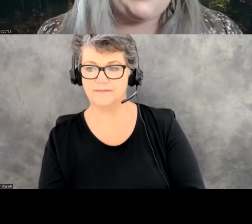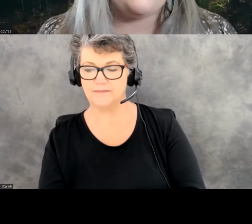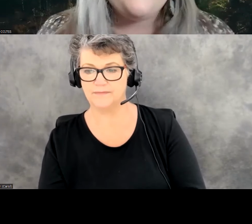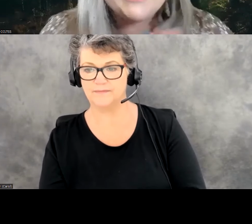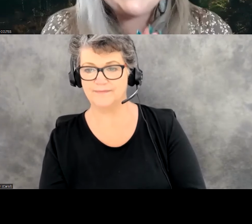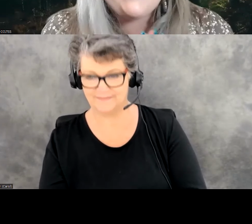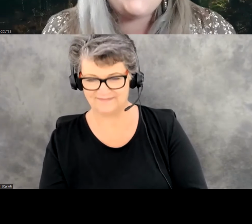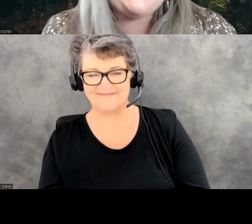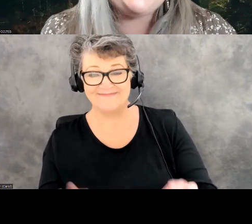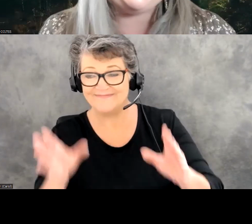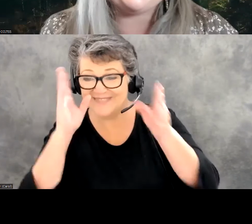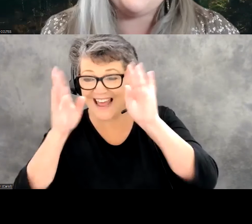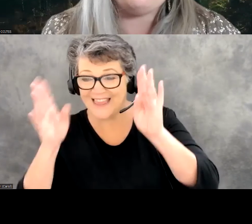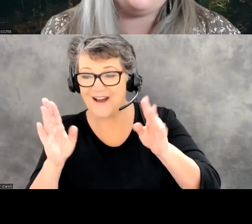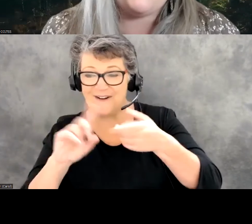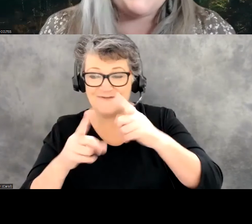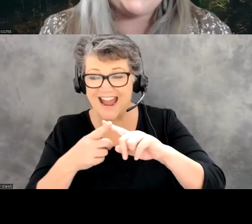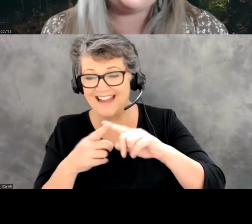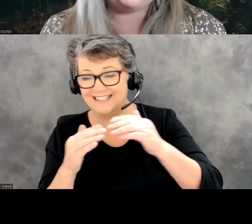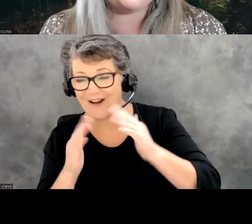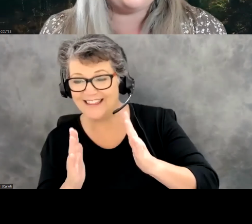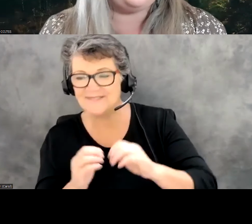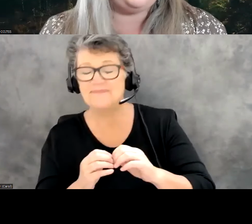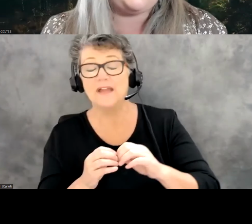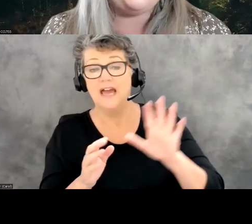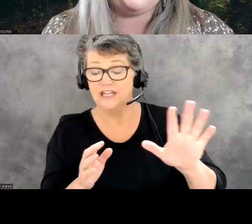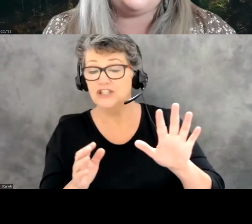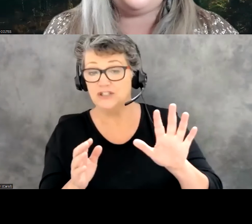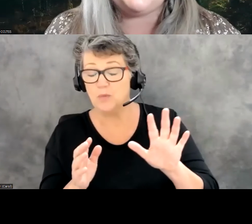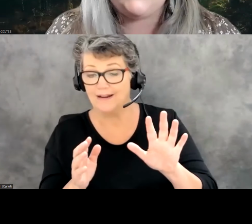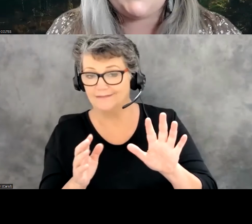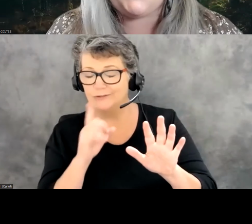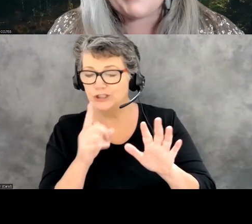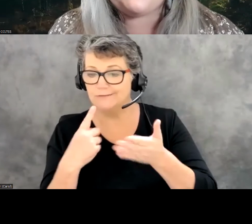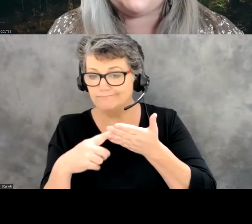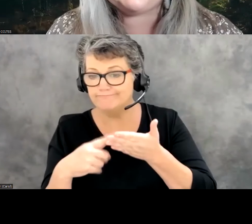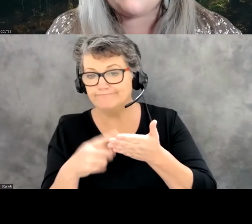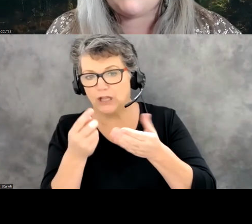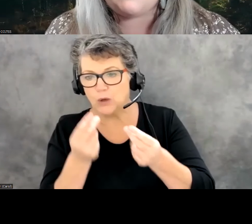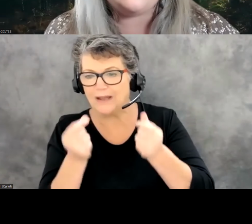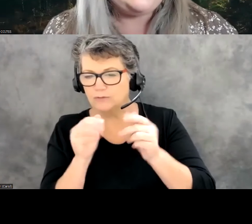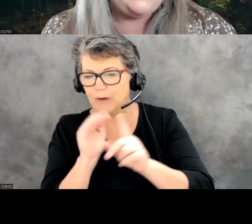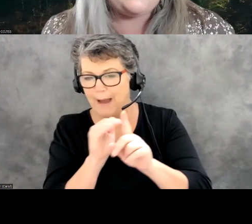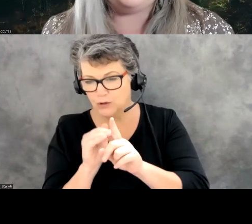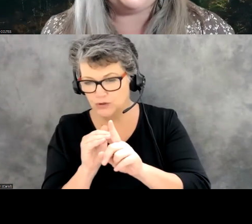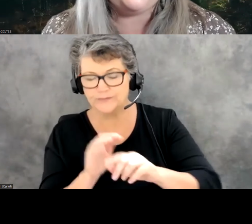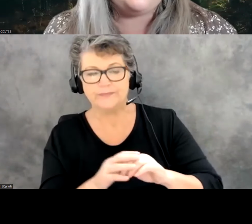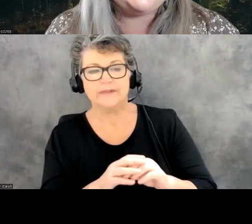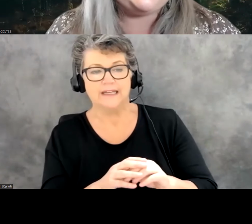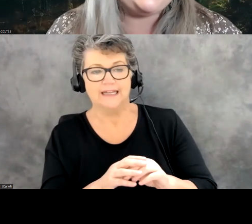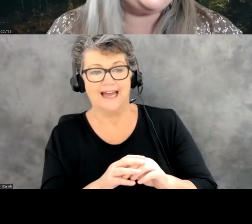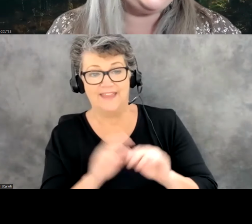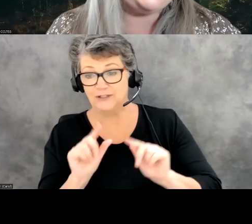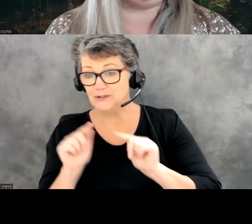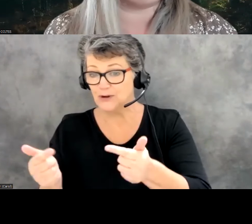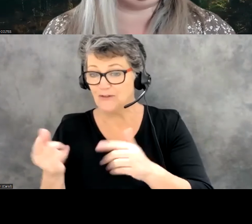Well, great. Hello, friends and colleagues. Before we begin, I just want to run through a couple of really quick reminders and then turn it over